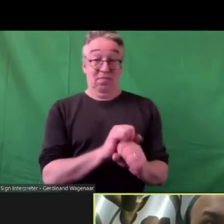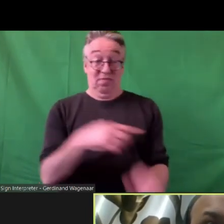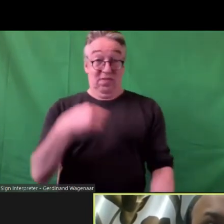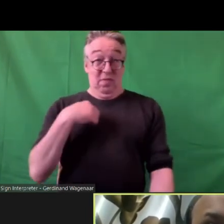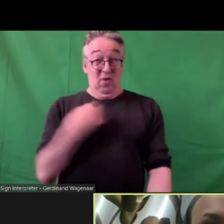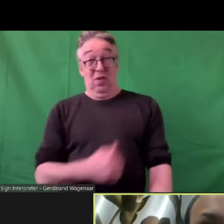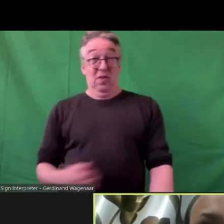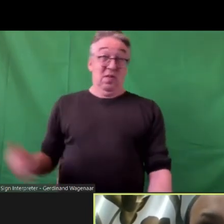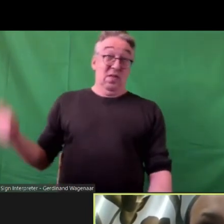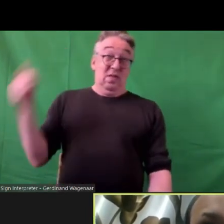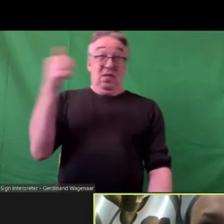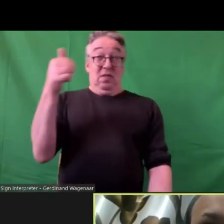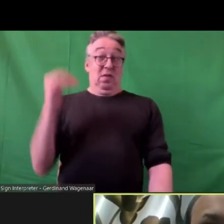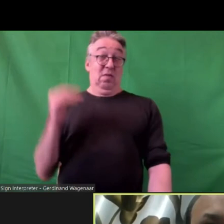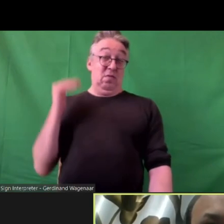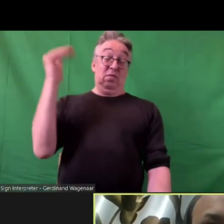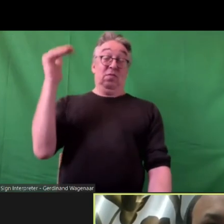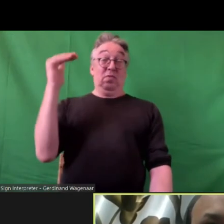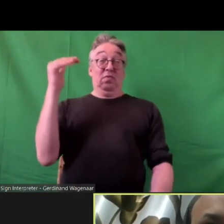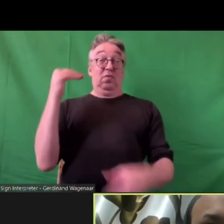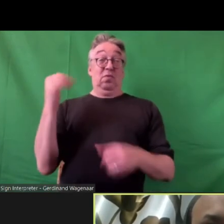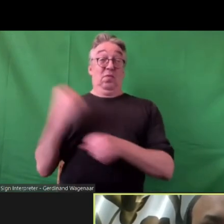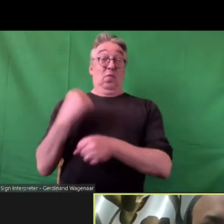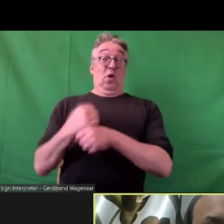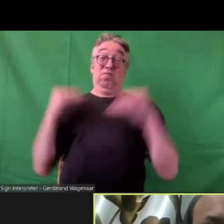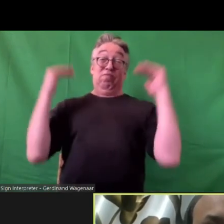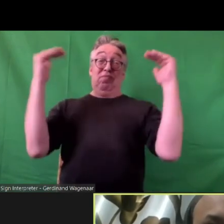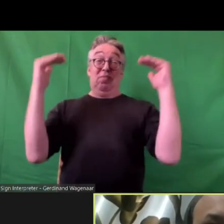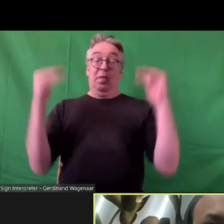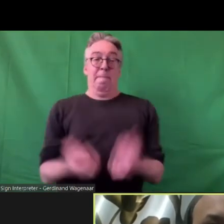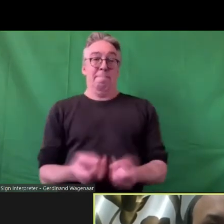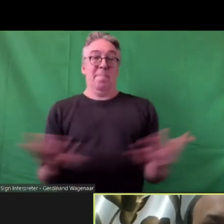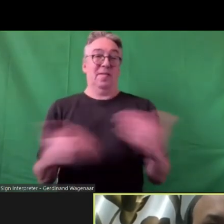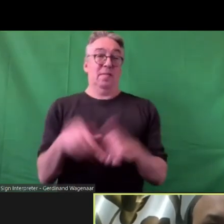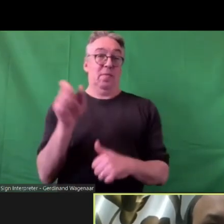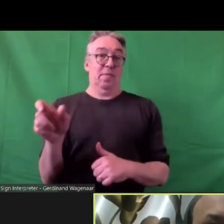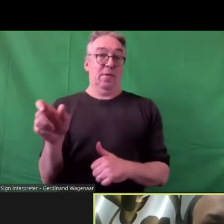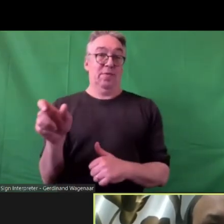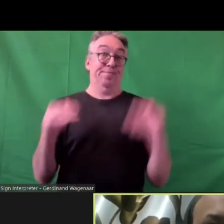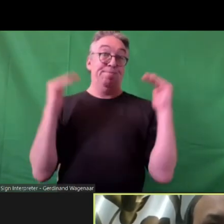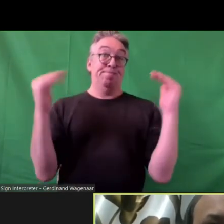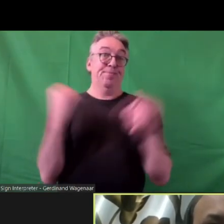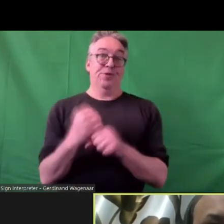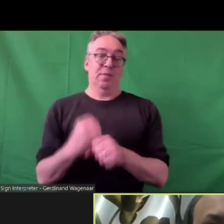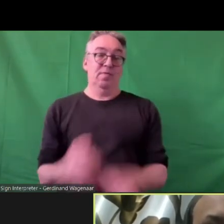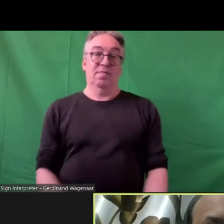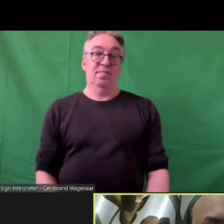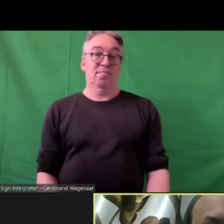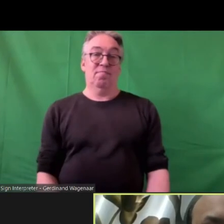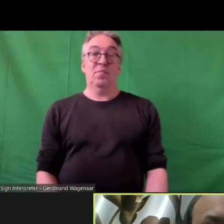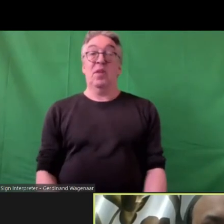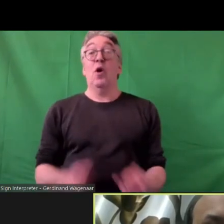such a position, but there is not many are getting these types of opportunity. We are not seeing many people with disabilities are working in